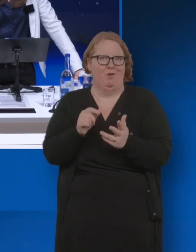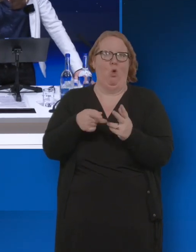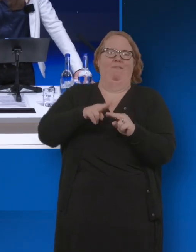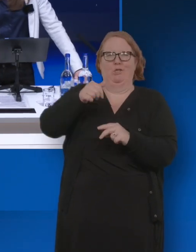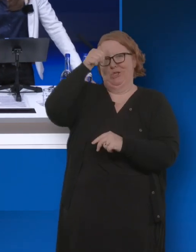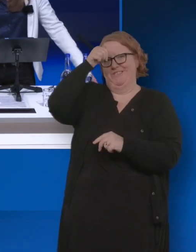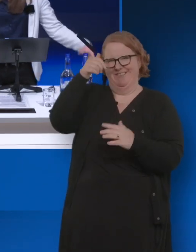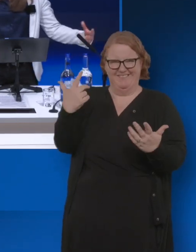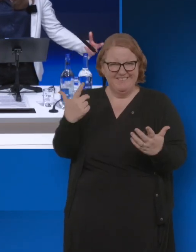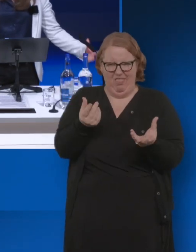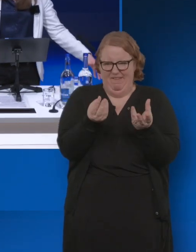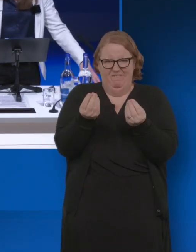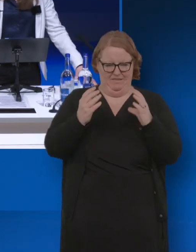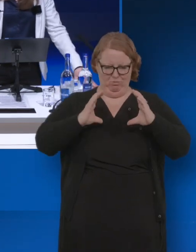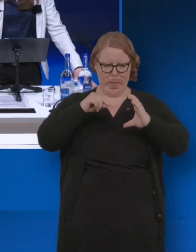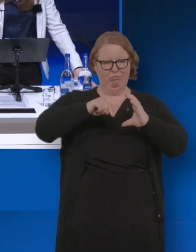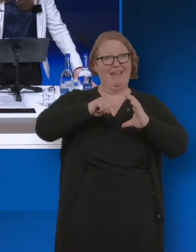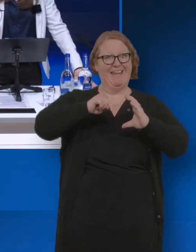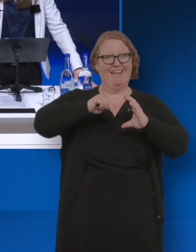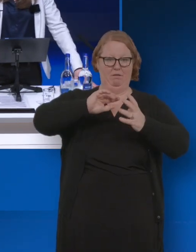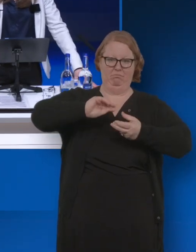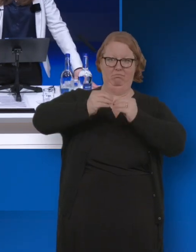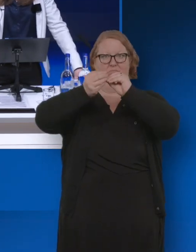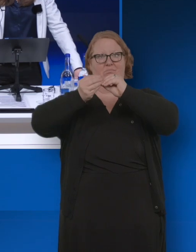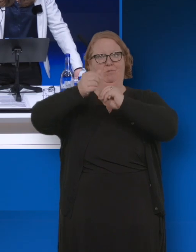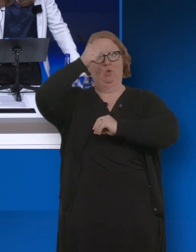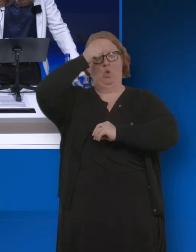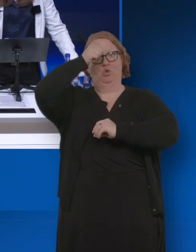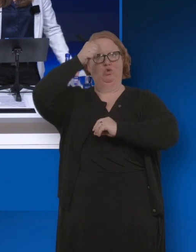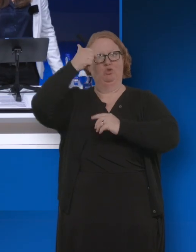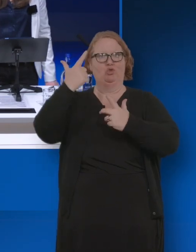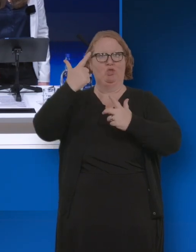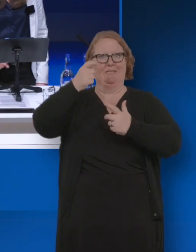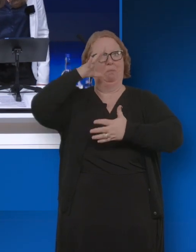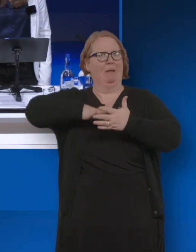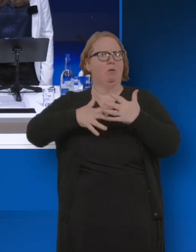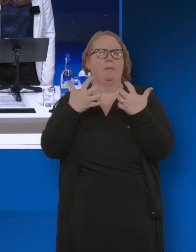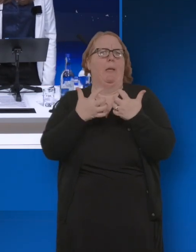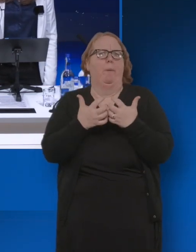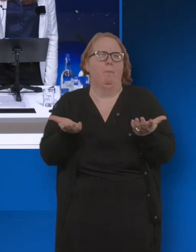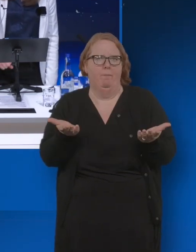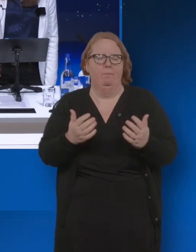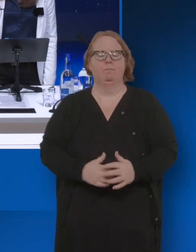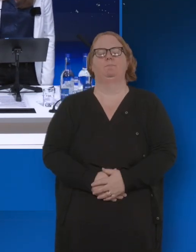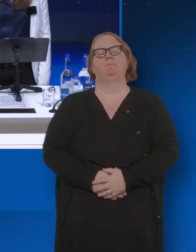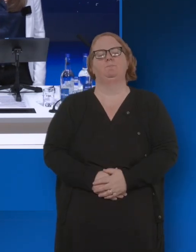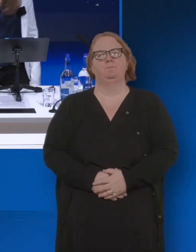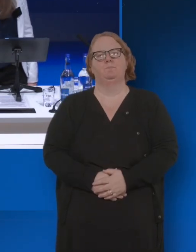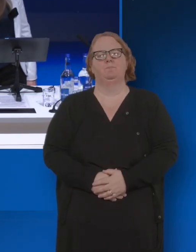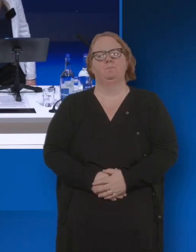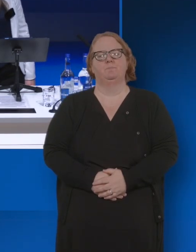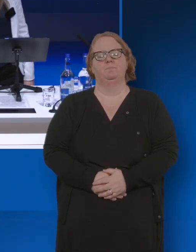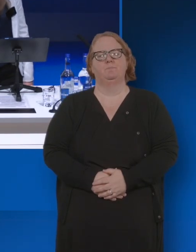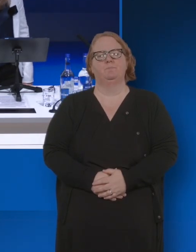consciousness. How does the physical brain give rise to conscious experience? And